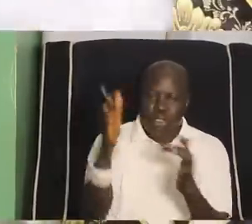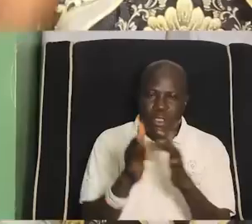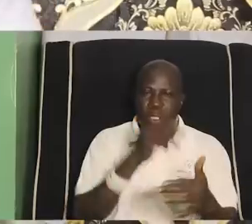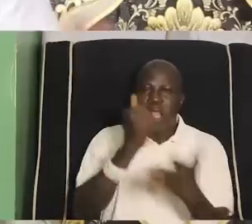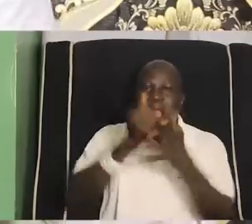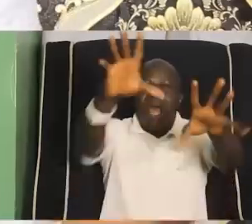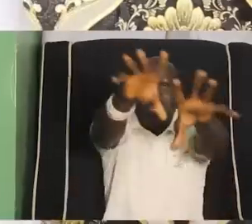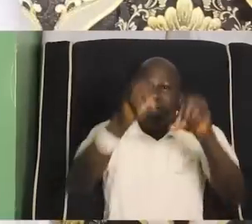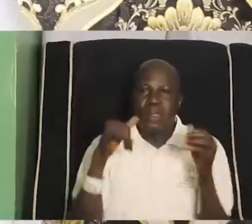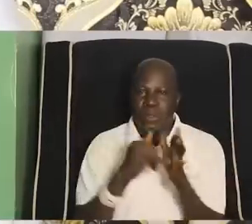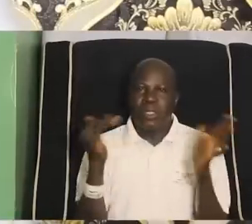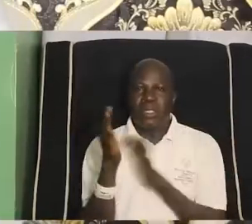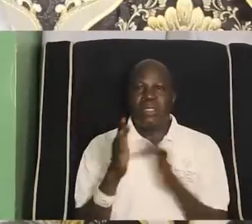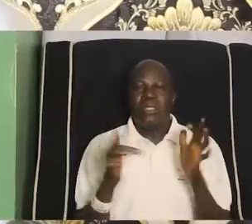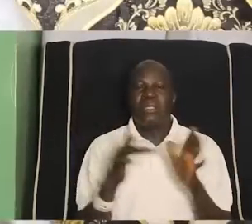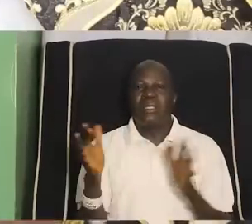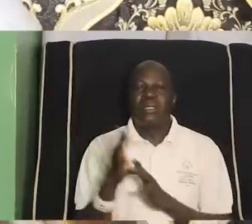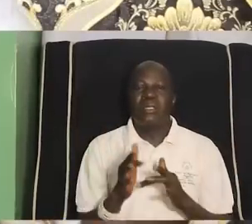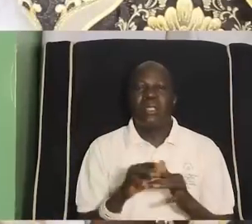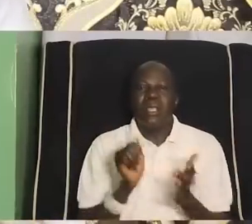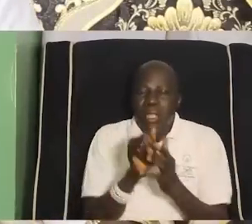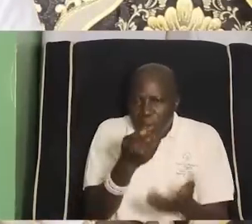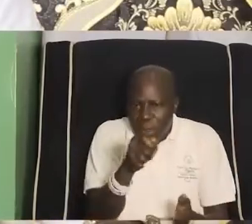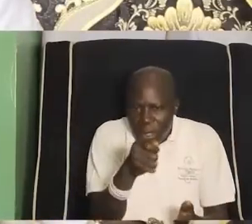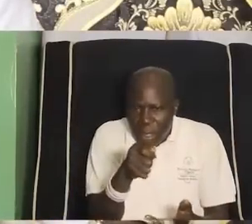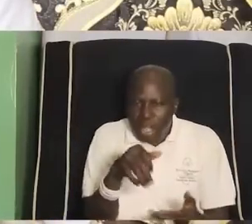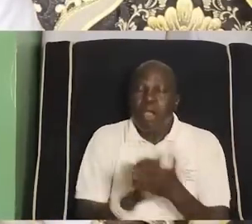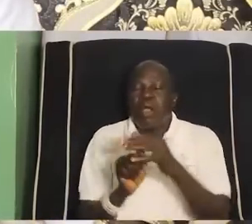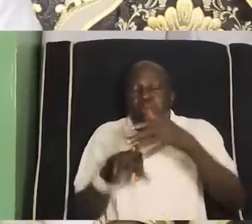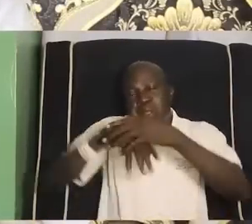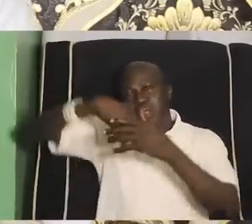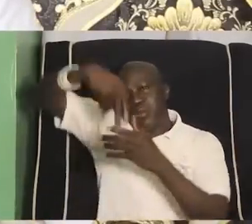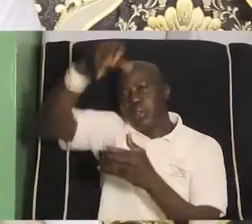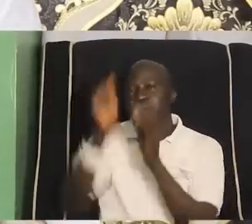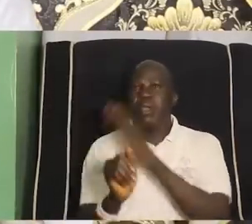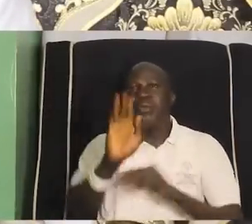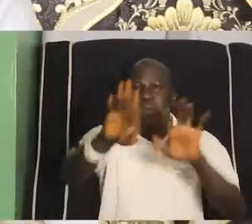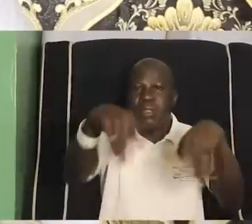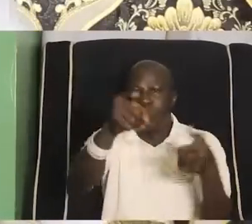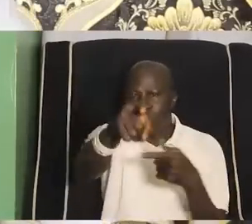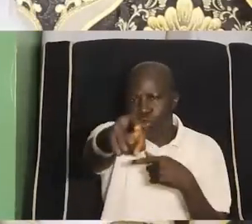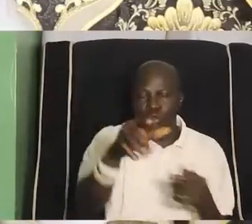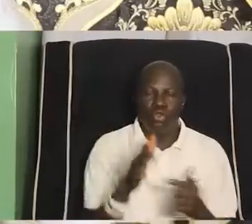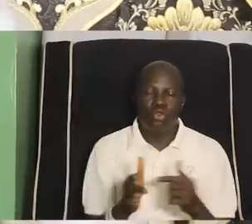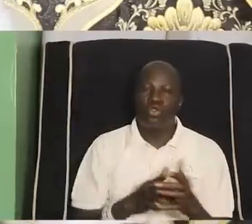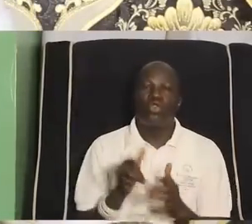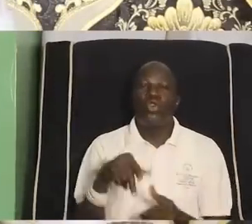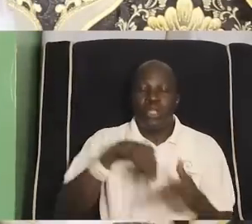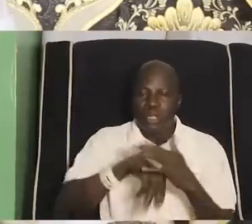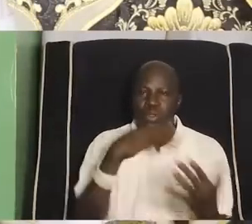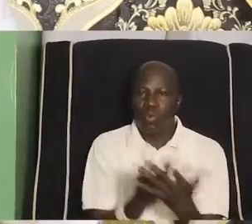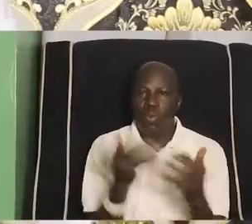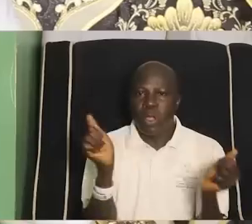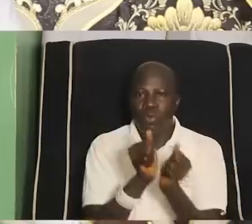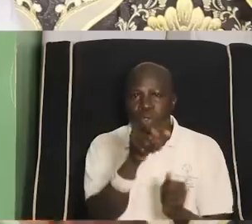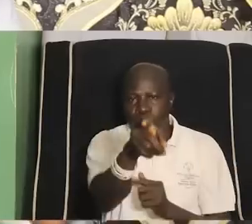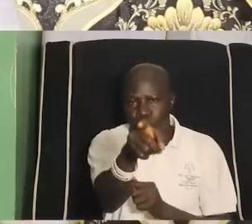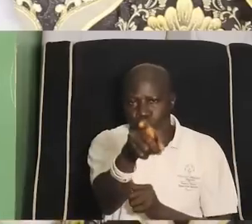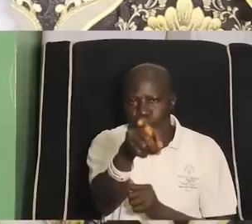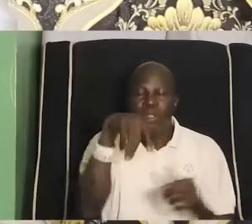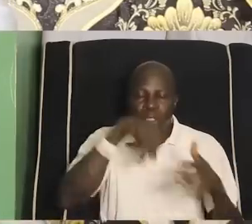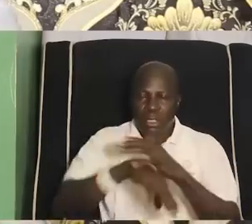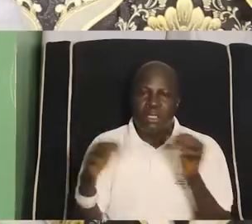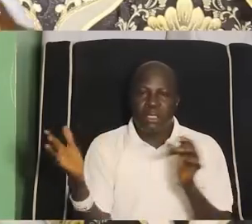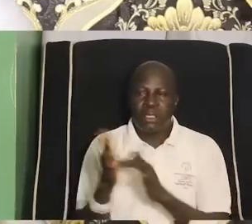gbà. Amen. Kọ́kọ́rọ́ àti dókè. The key of living. Ọ̀run fi lé ọ lọ́wọ́. Amen. Yóò lè dára fún ọ. Amen.